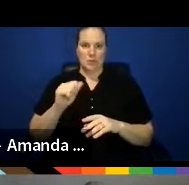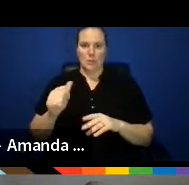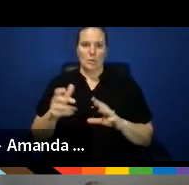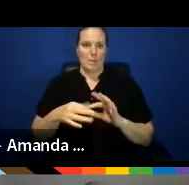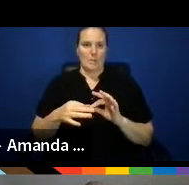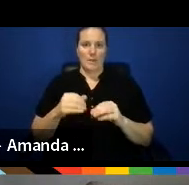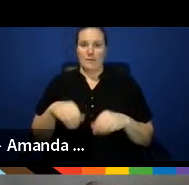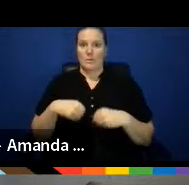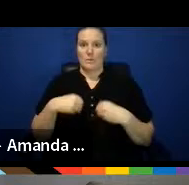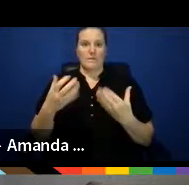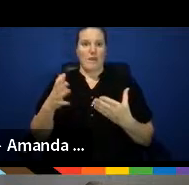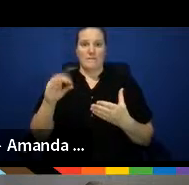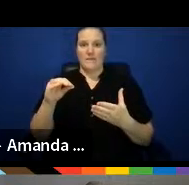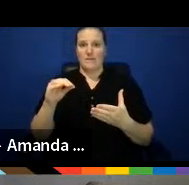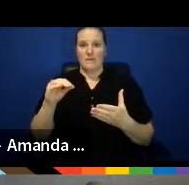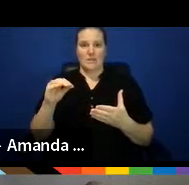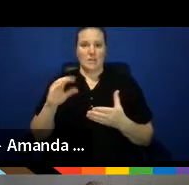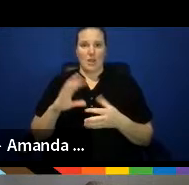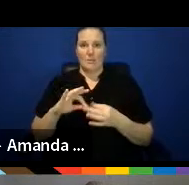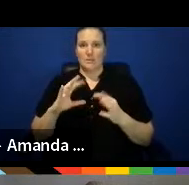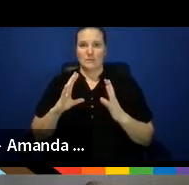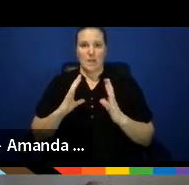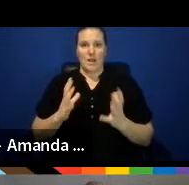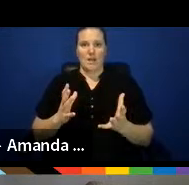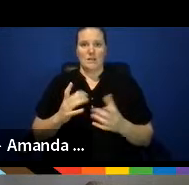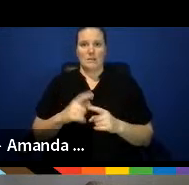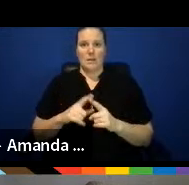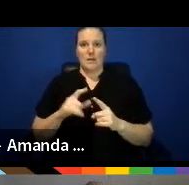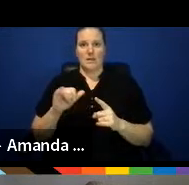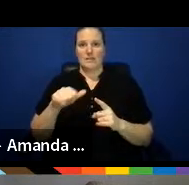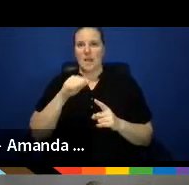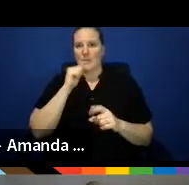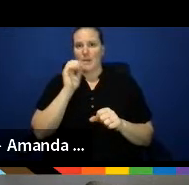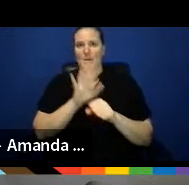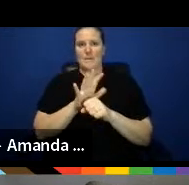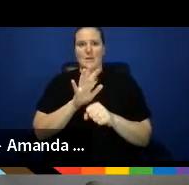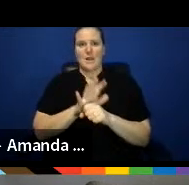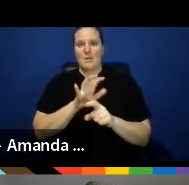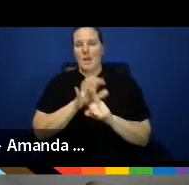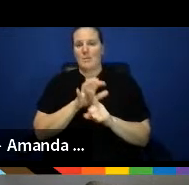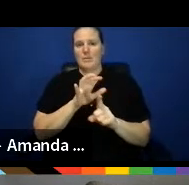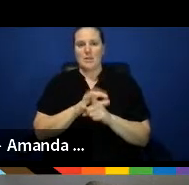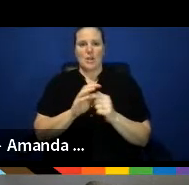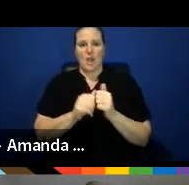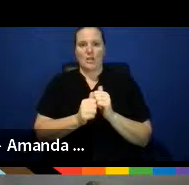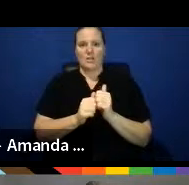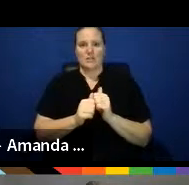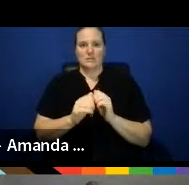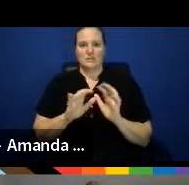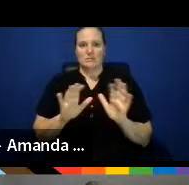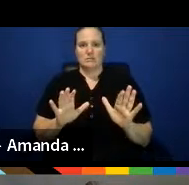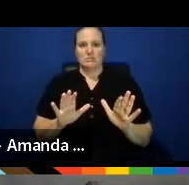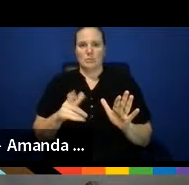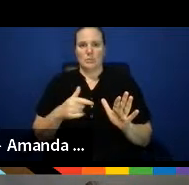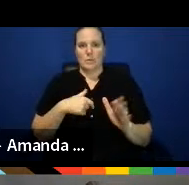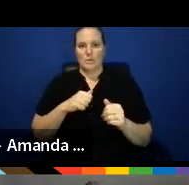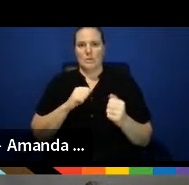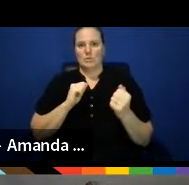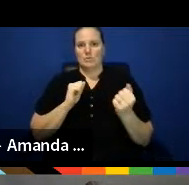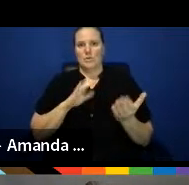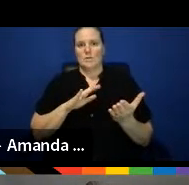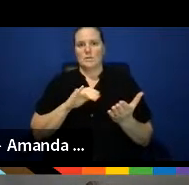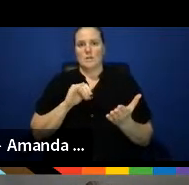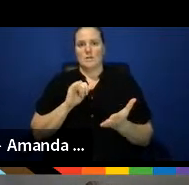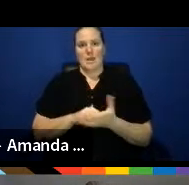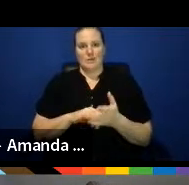to provide 50 comments, that's absolutely fine. But again, it's not a popularity contest. It's nothing like that. We are going to address, and we're going to say, these were the